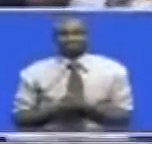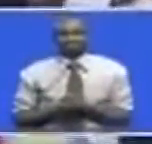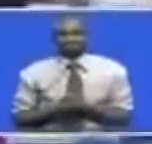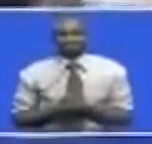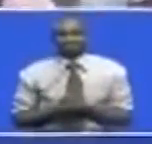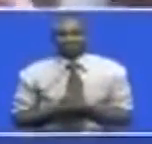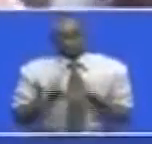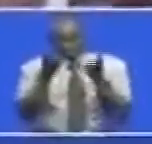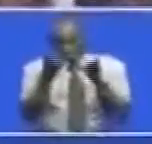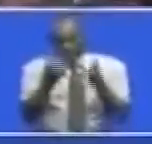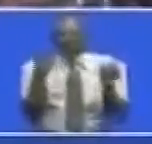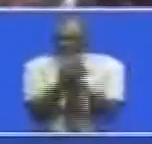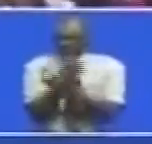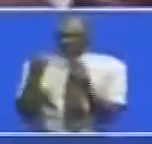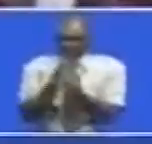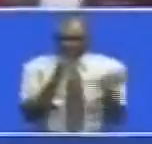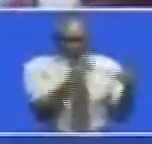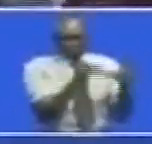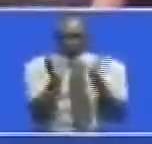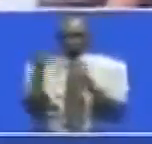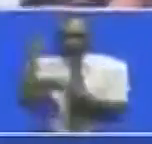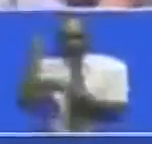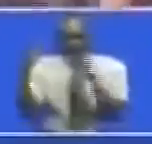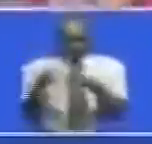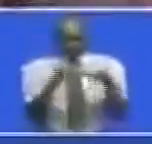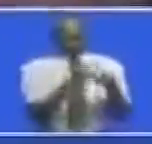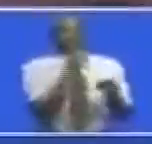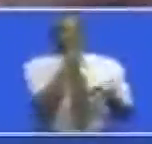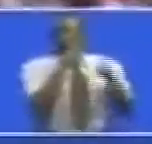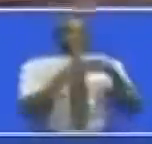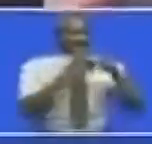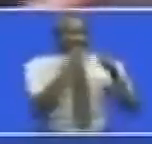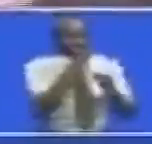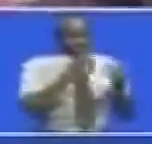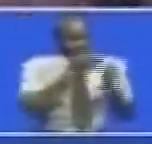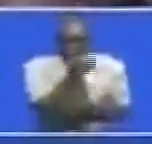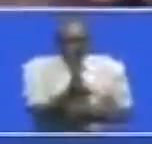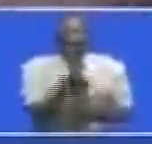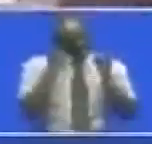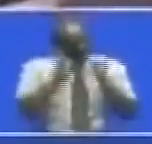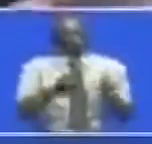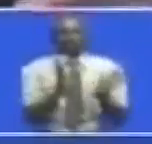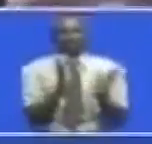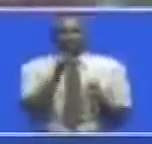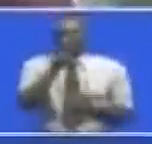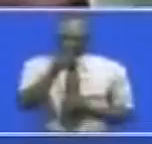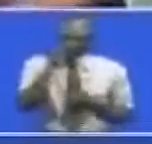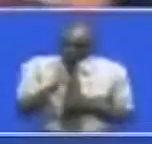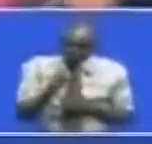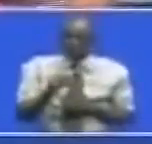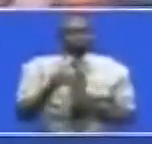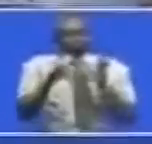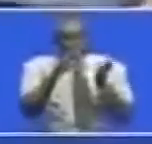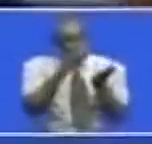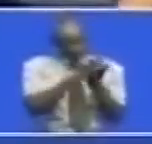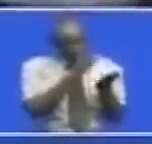The onset of multi-party democracy in Tanzania in 1992 ushered in a fresh era, one that would prompt legal and